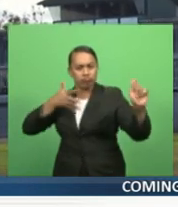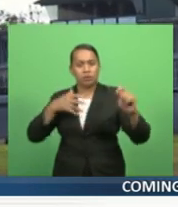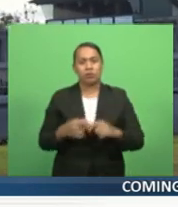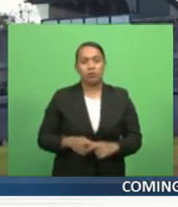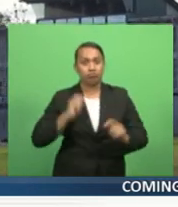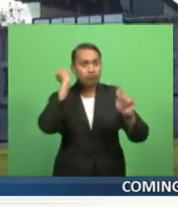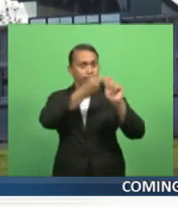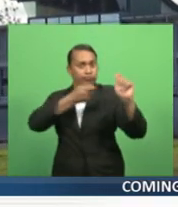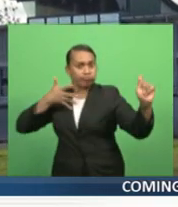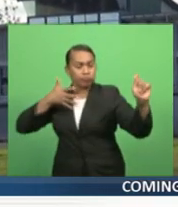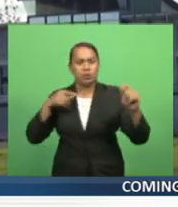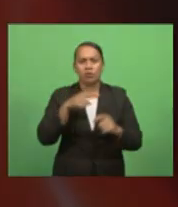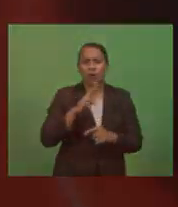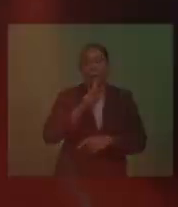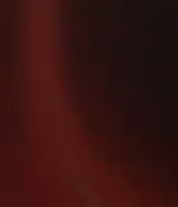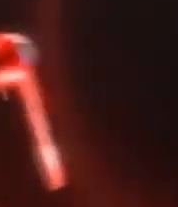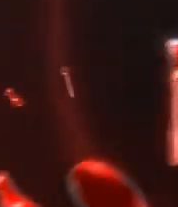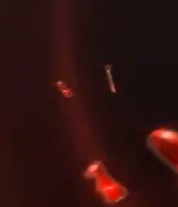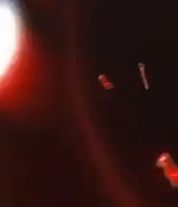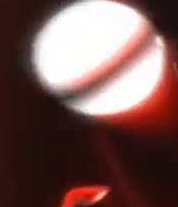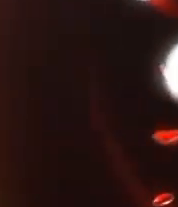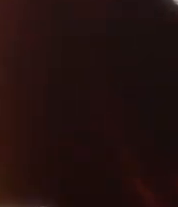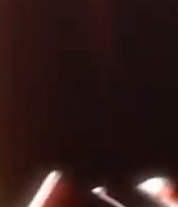resume training.